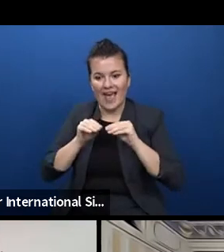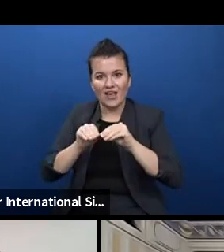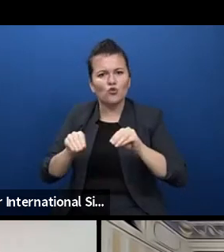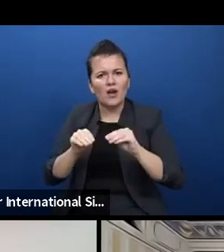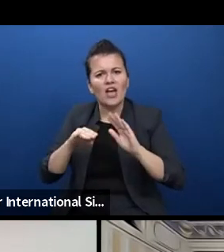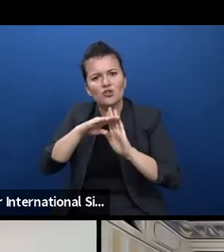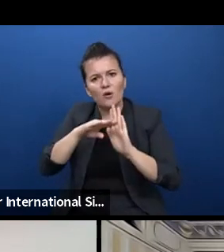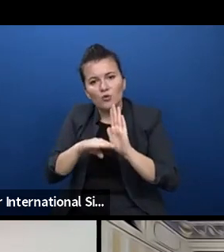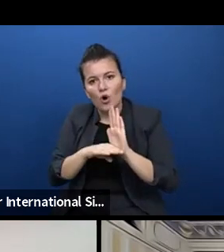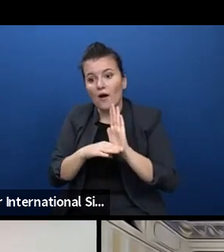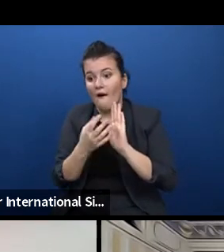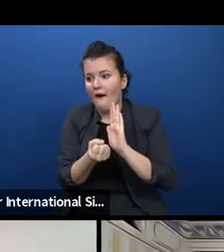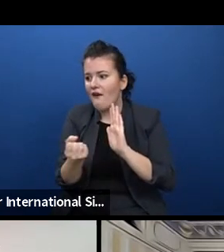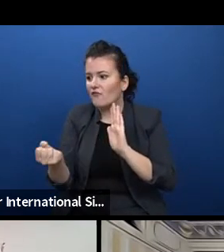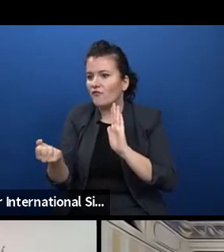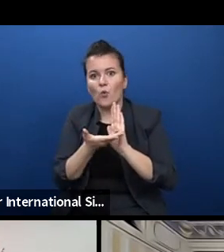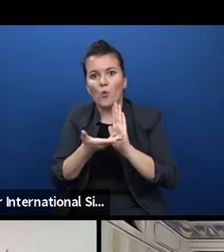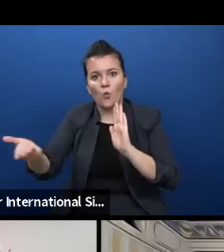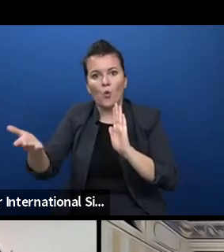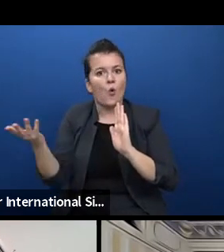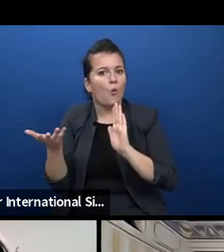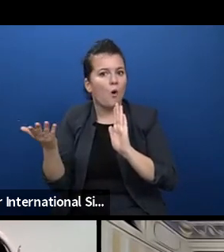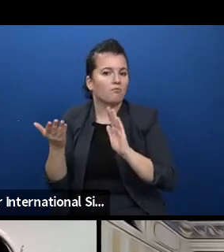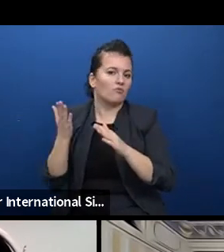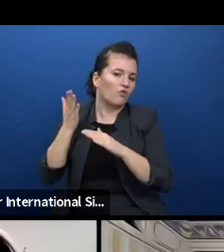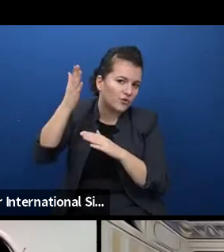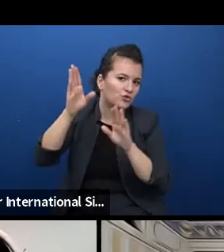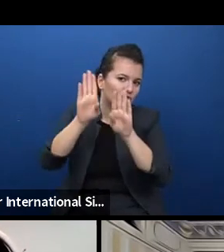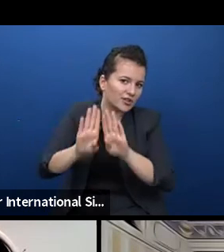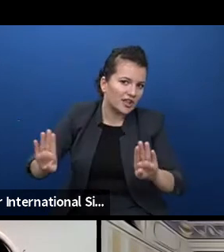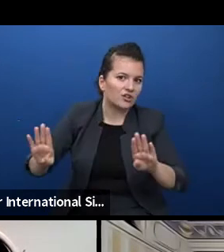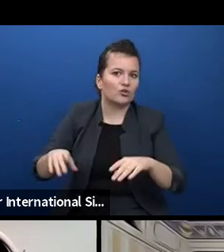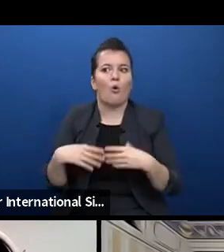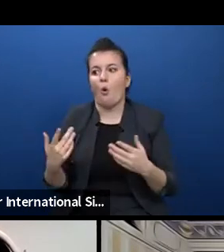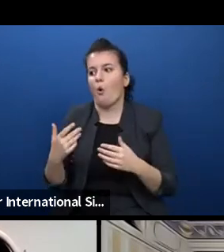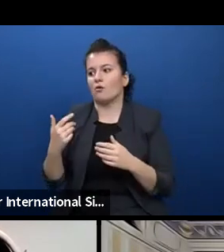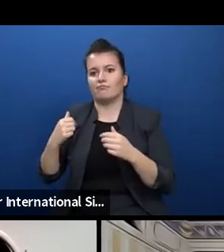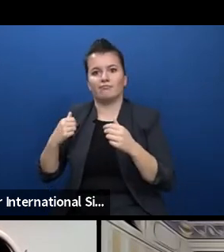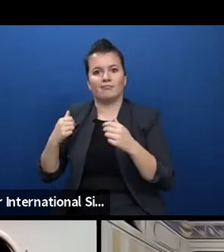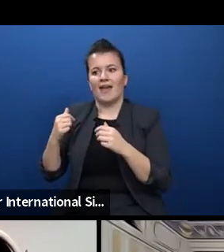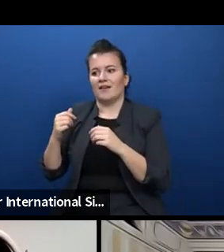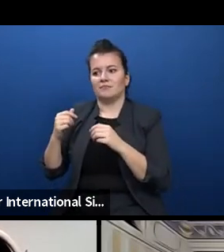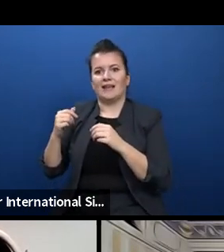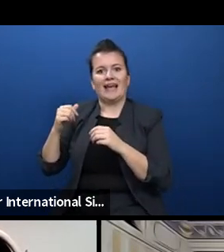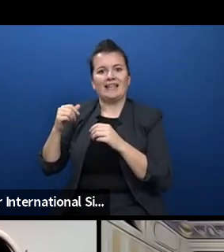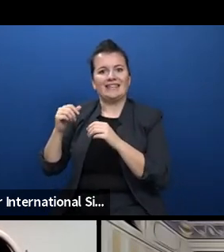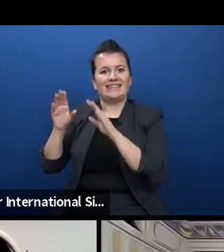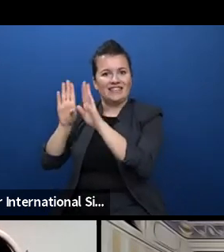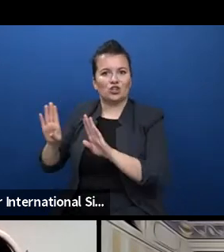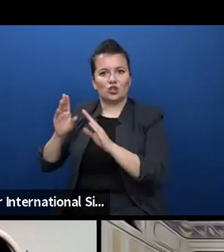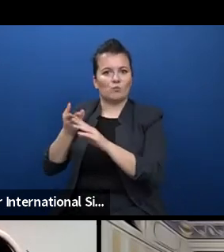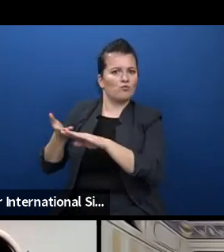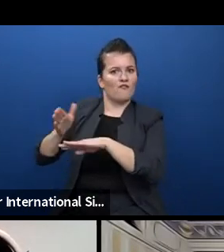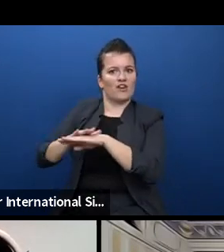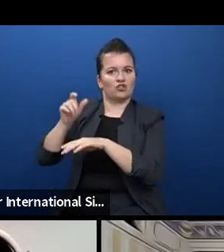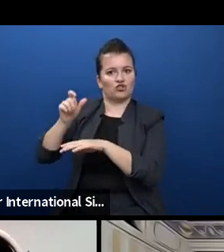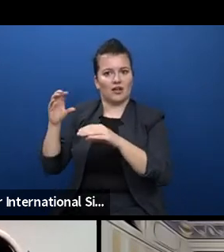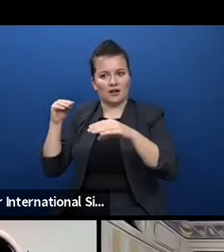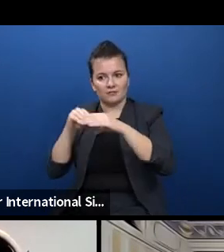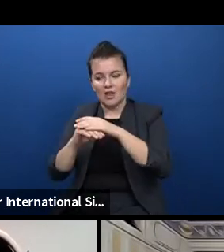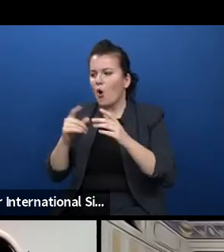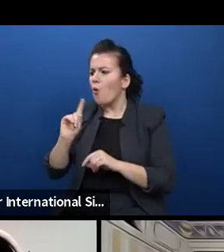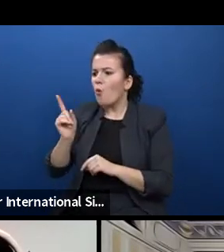are available for future theater or theater professionals. Where those are located, what